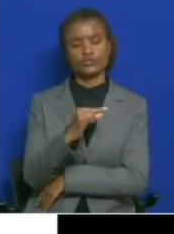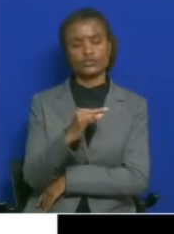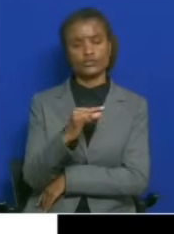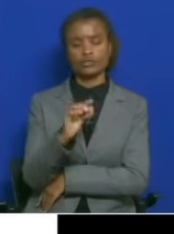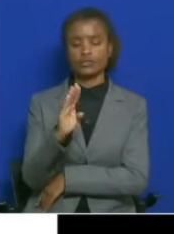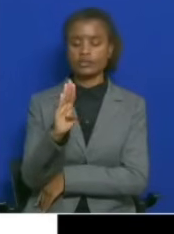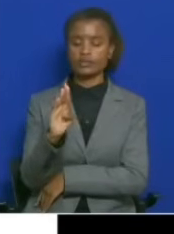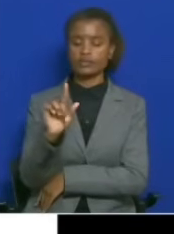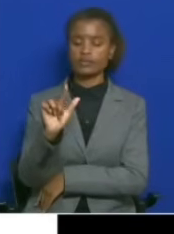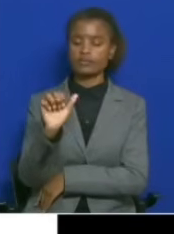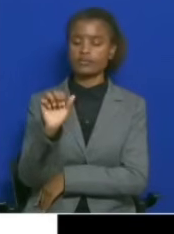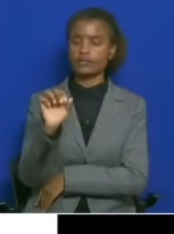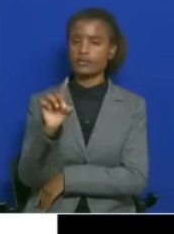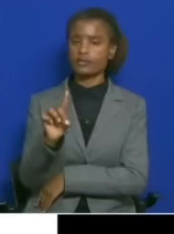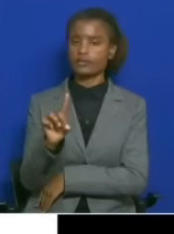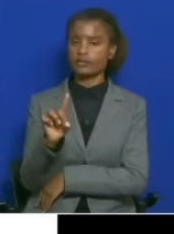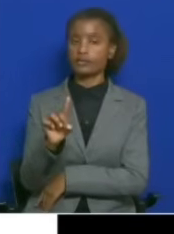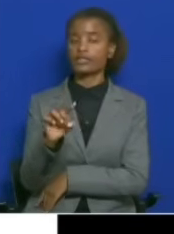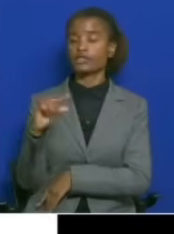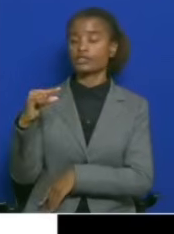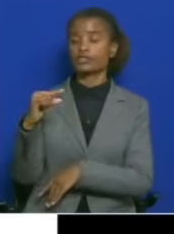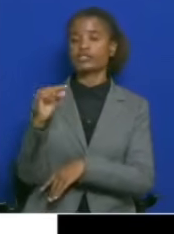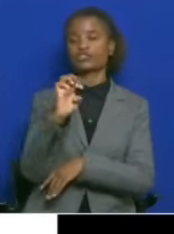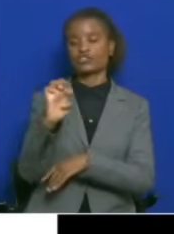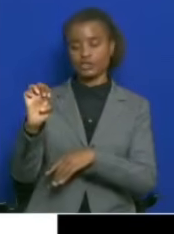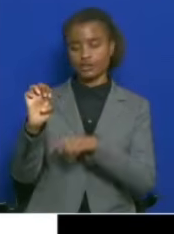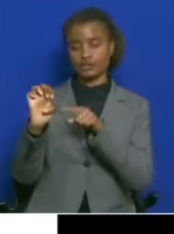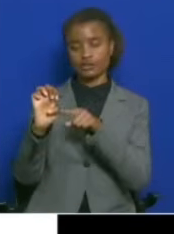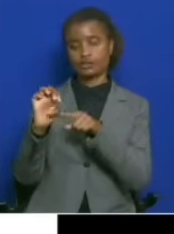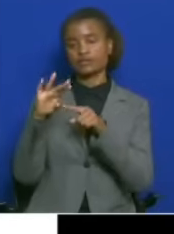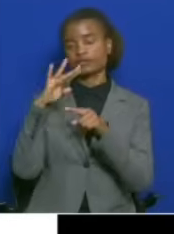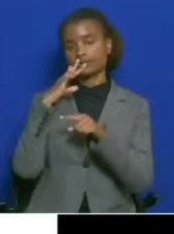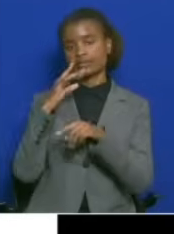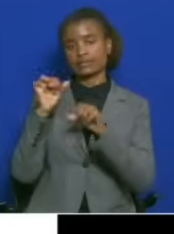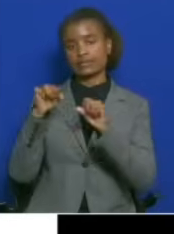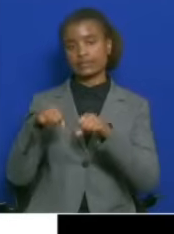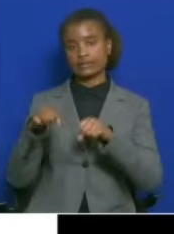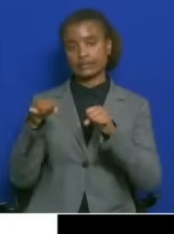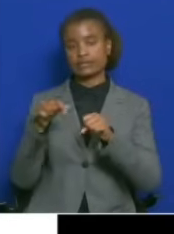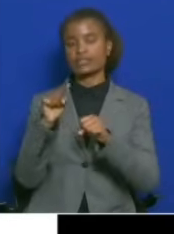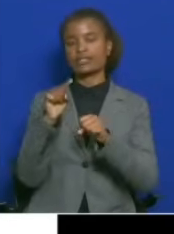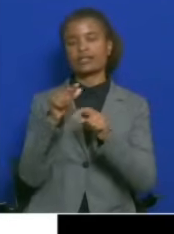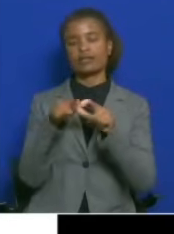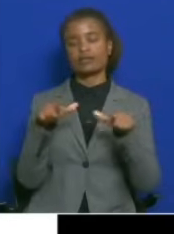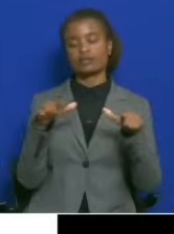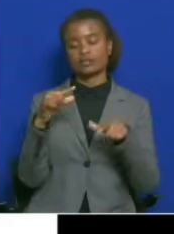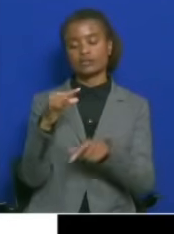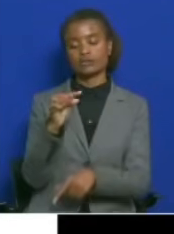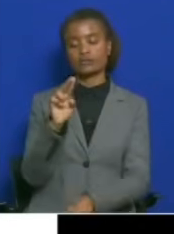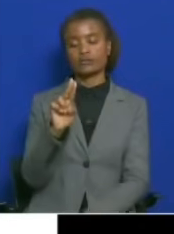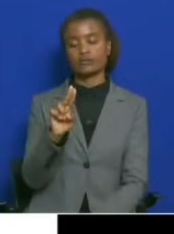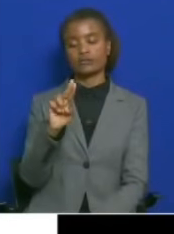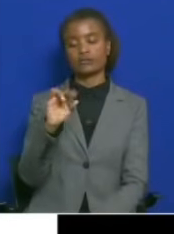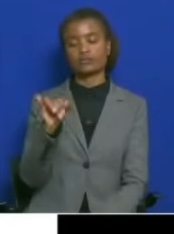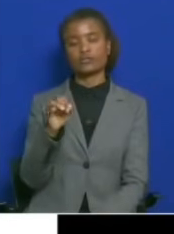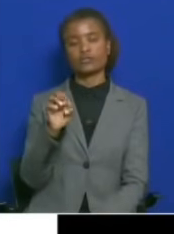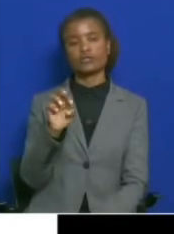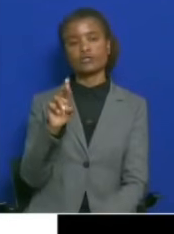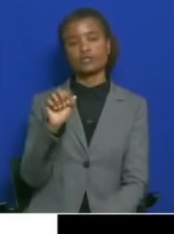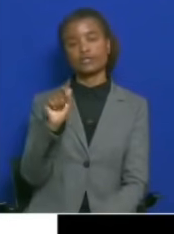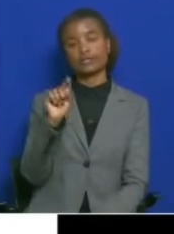meaning yes in Gujarati. And General Khan responds,